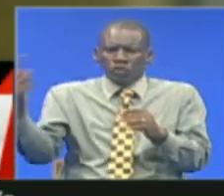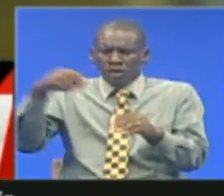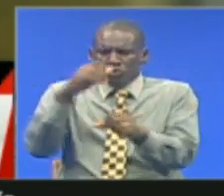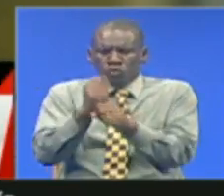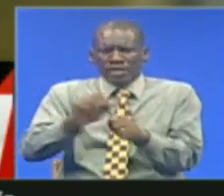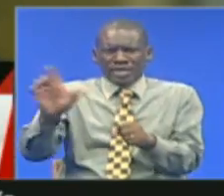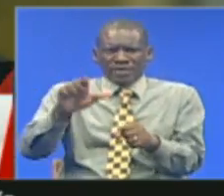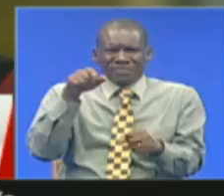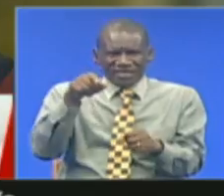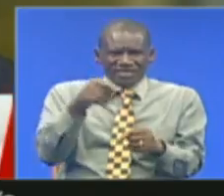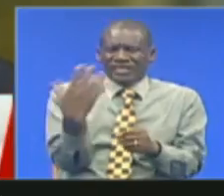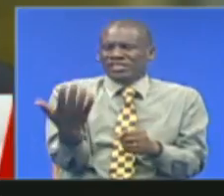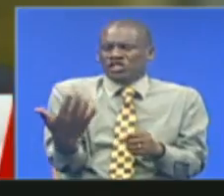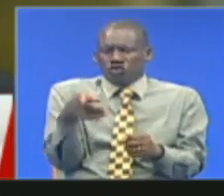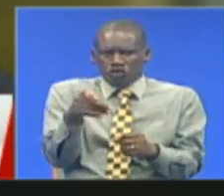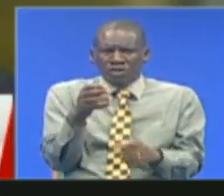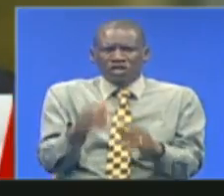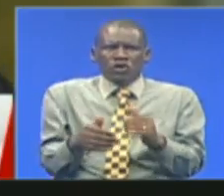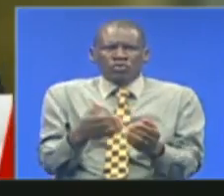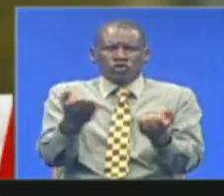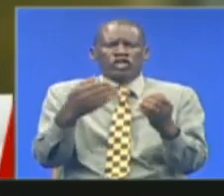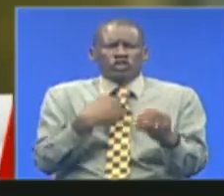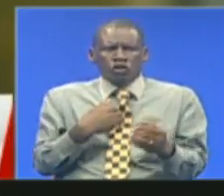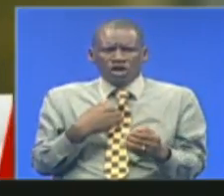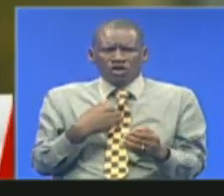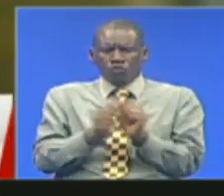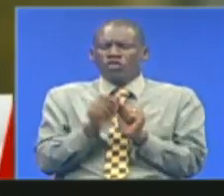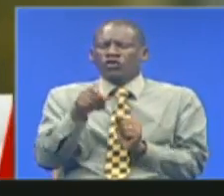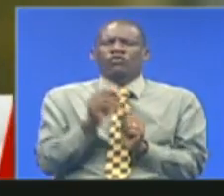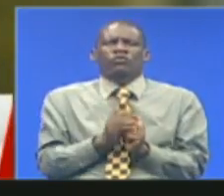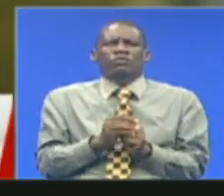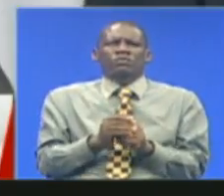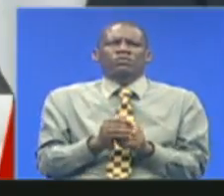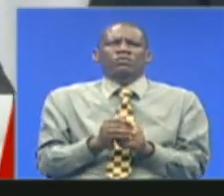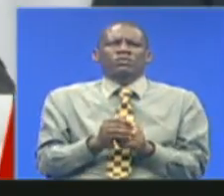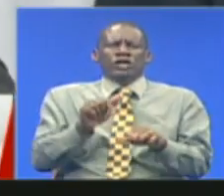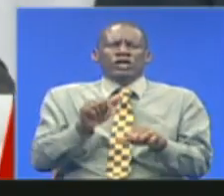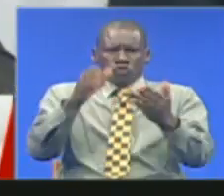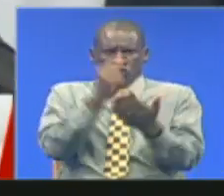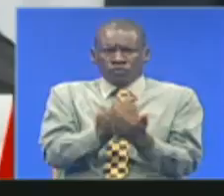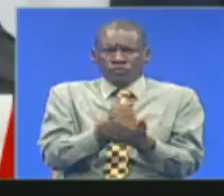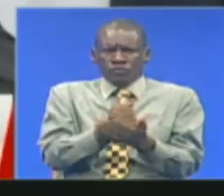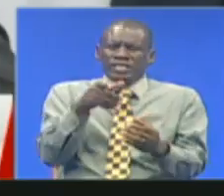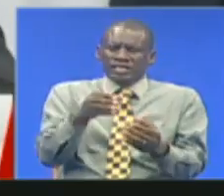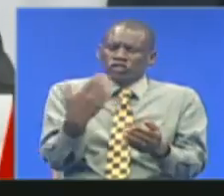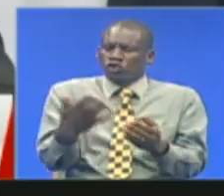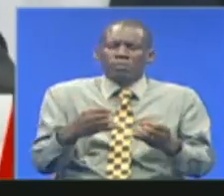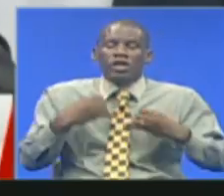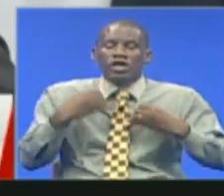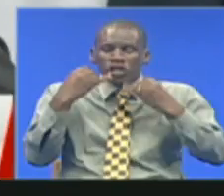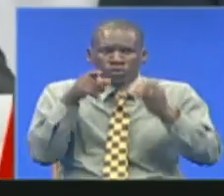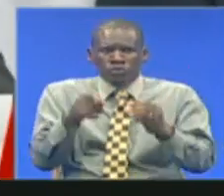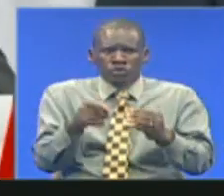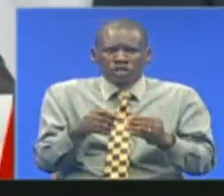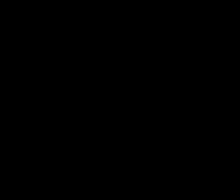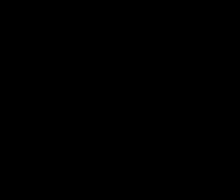this is a document that you want to have on your table, at your desk, because it informs you to a very